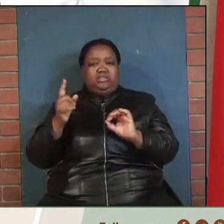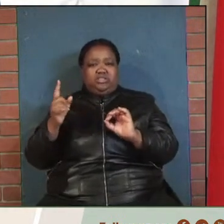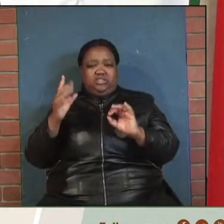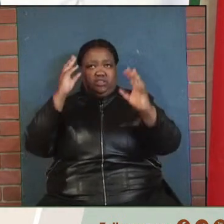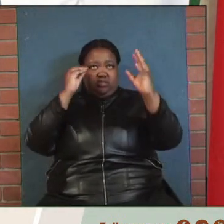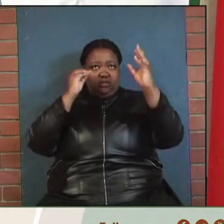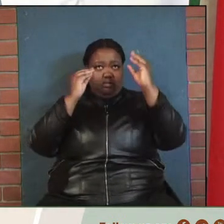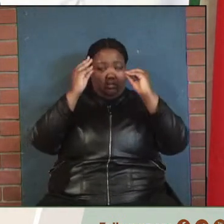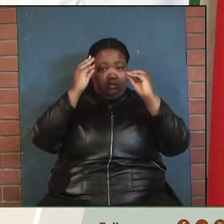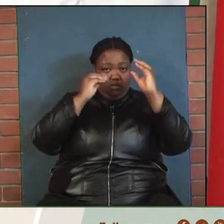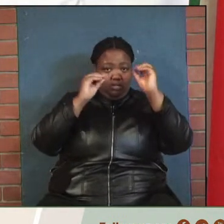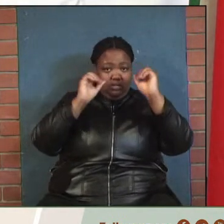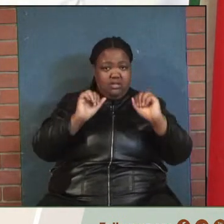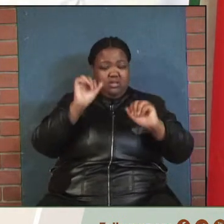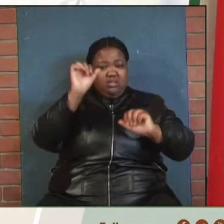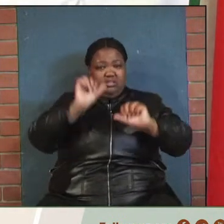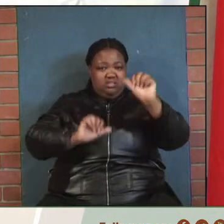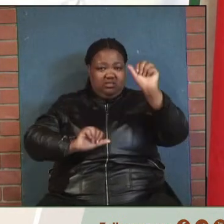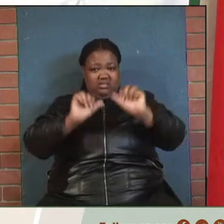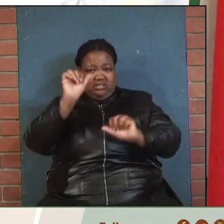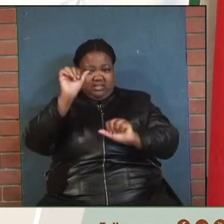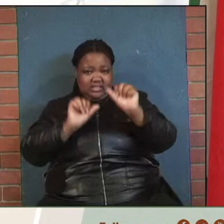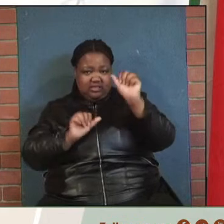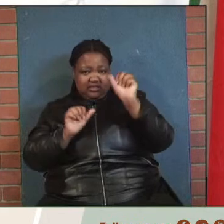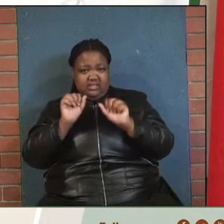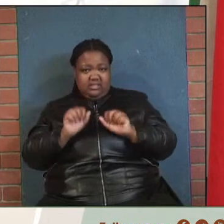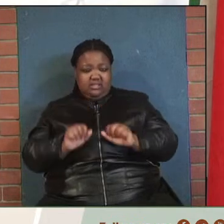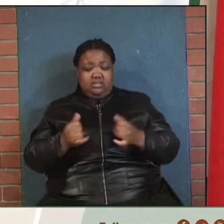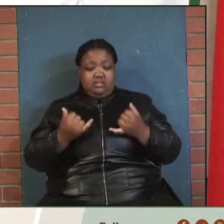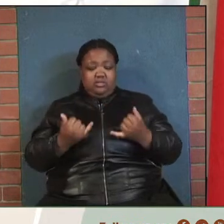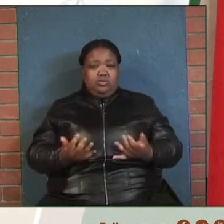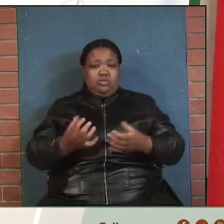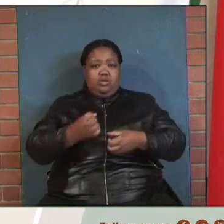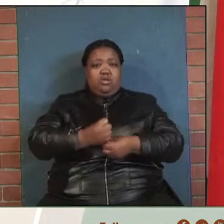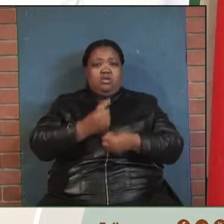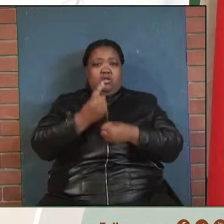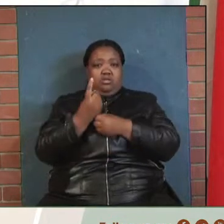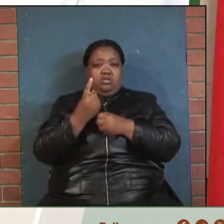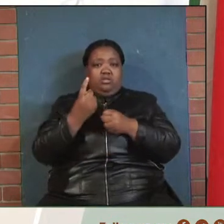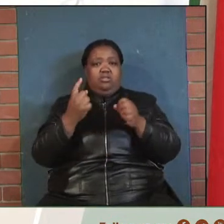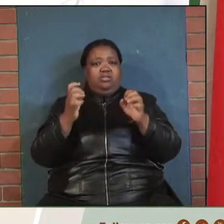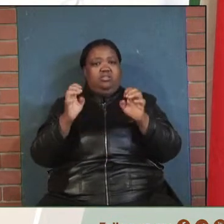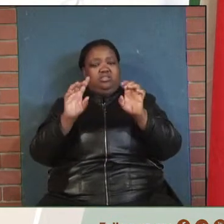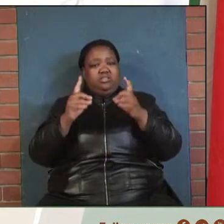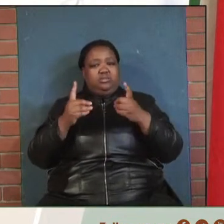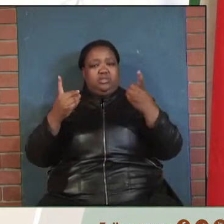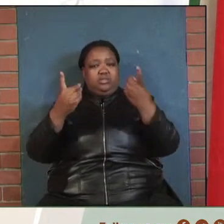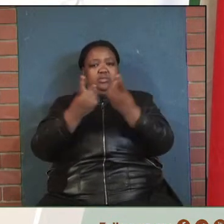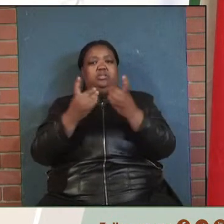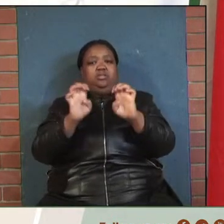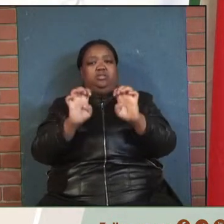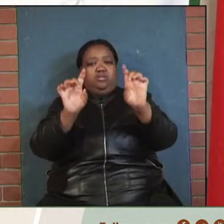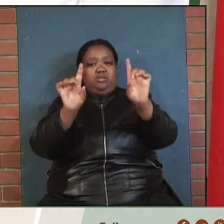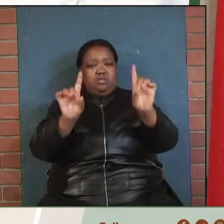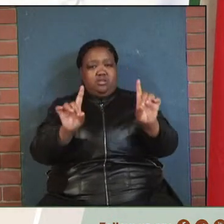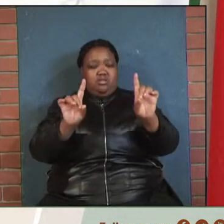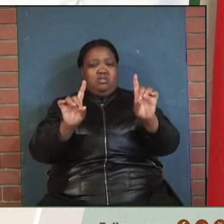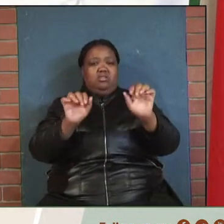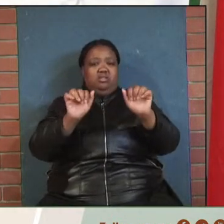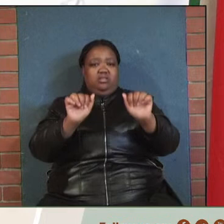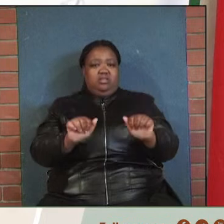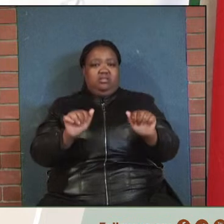and pitfalls, the benefits of Gauteng Department of Education's online